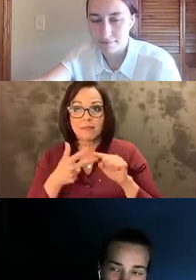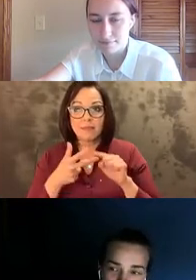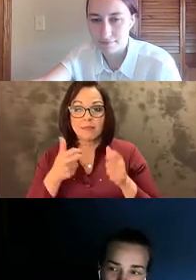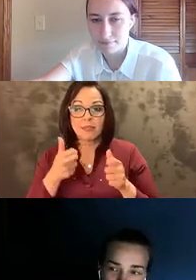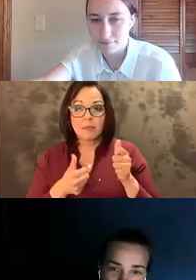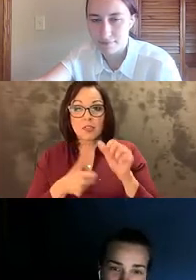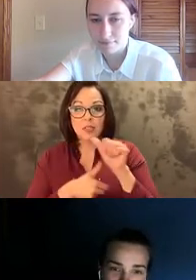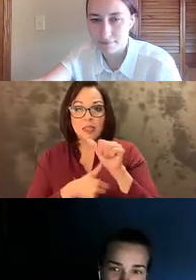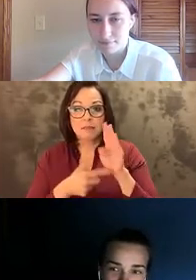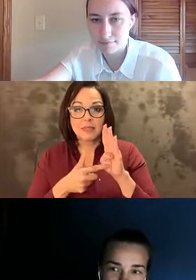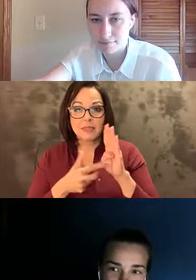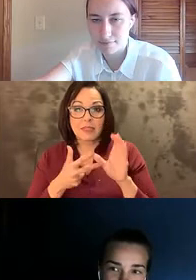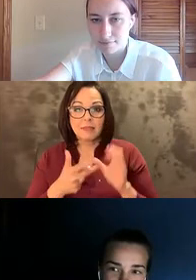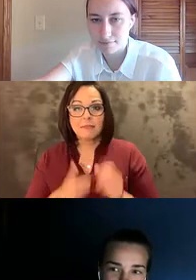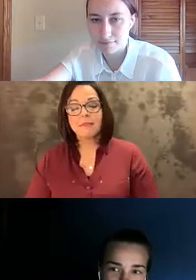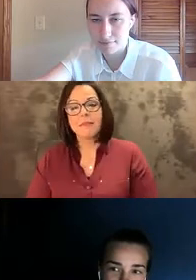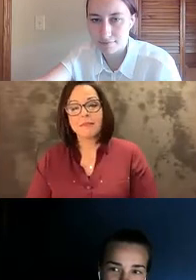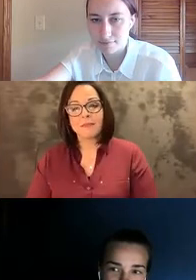staff?